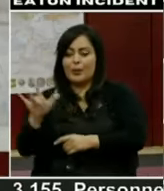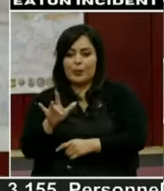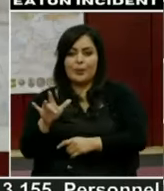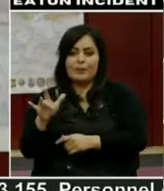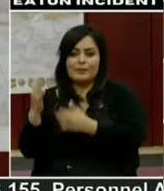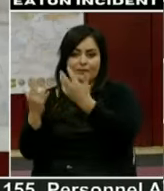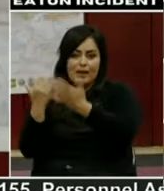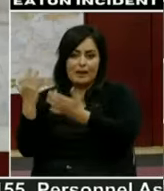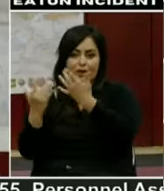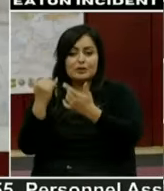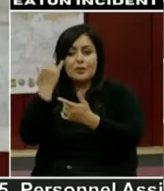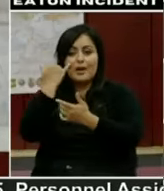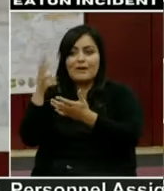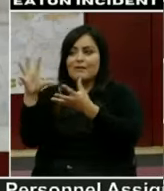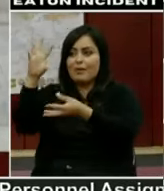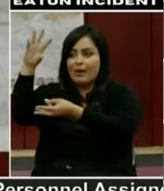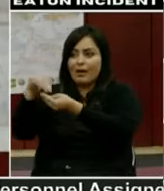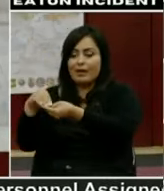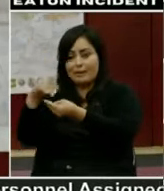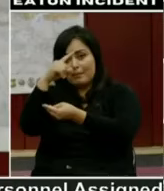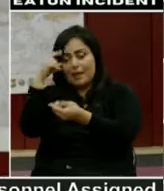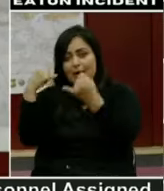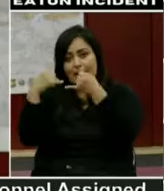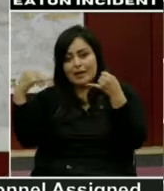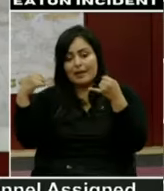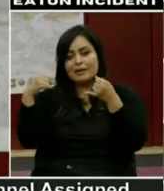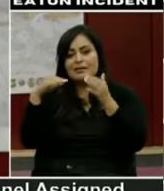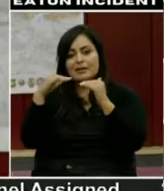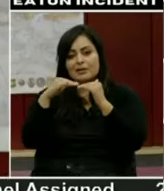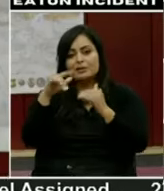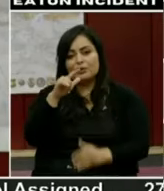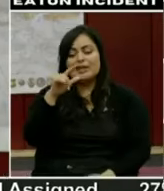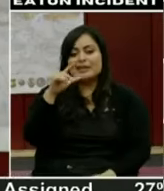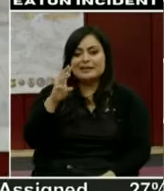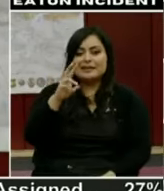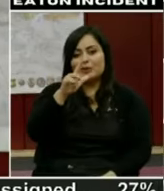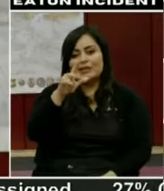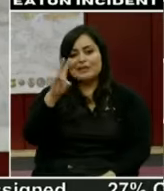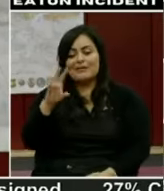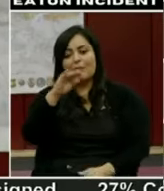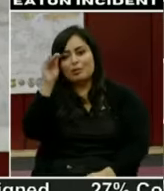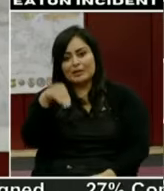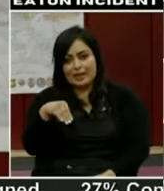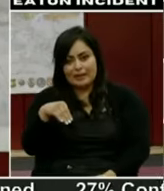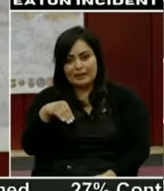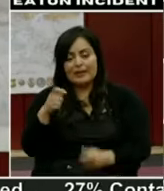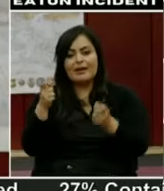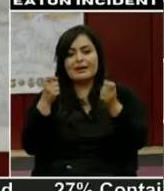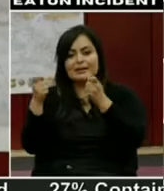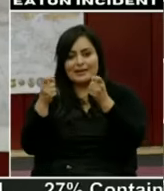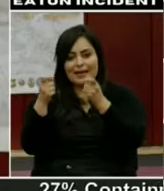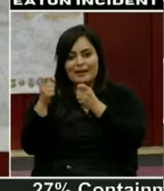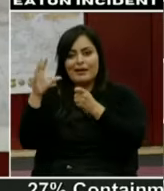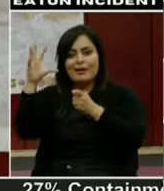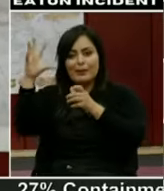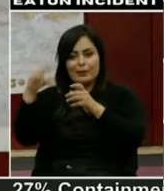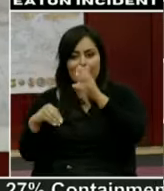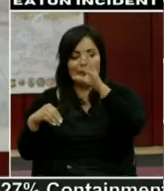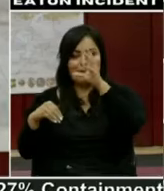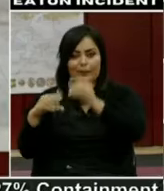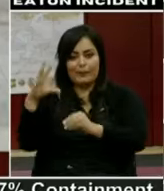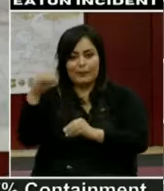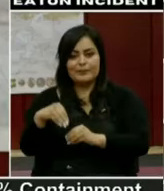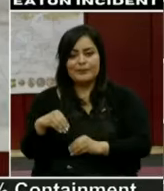little black lines up, it equals 27% of the containment. And the fire can eventually